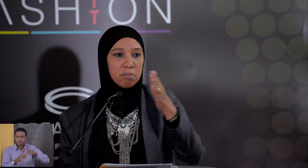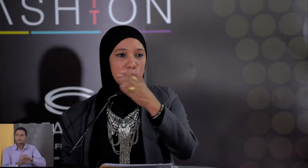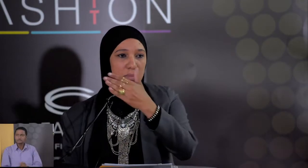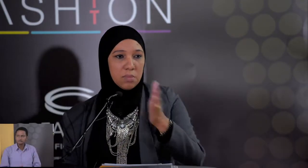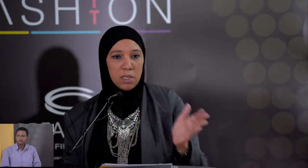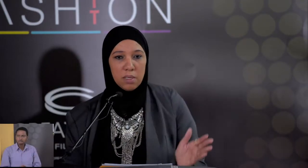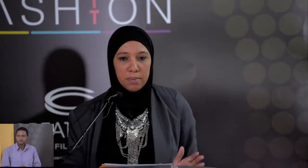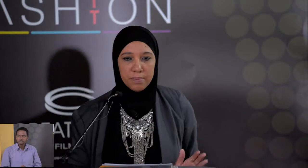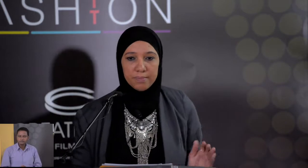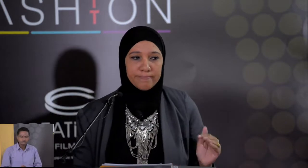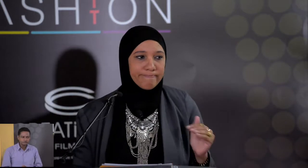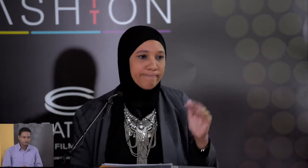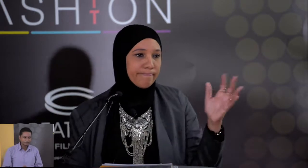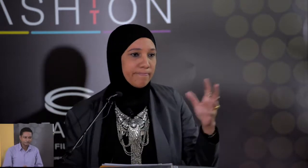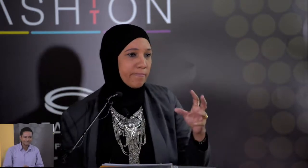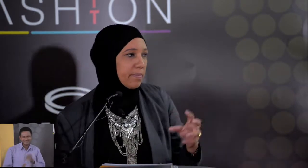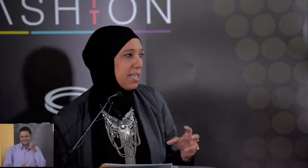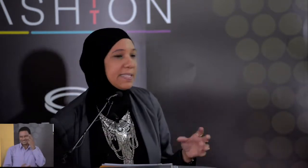automated